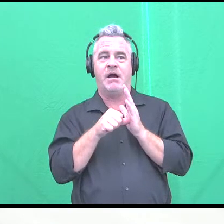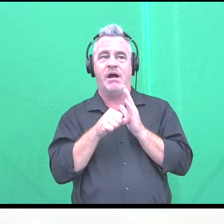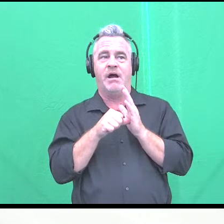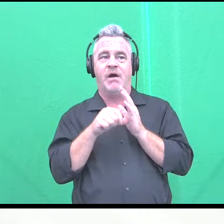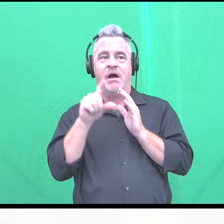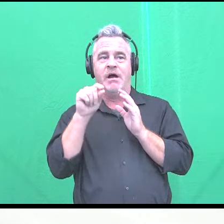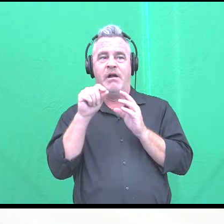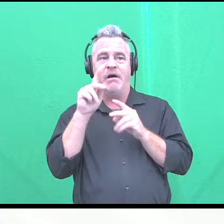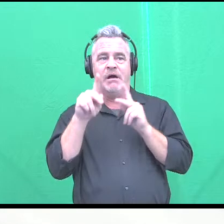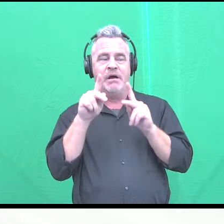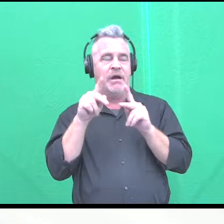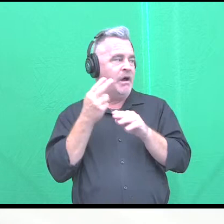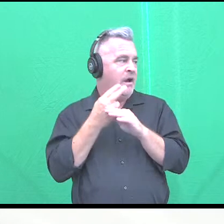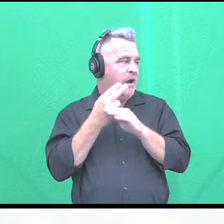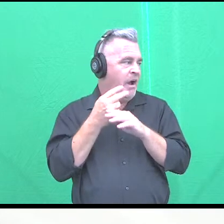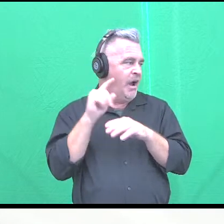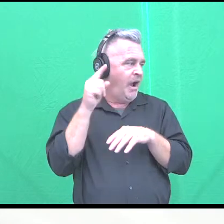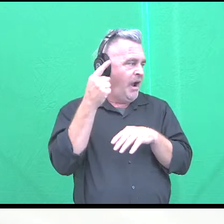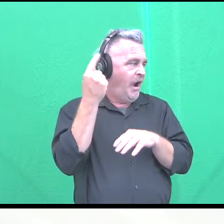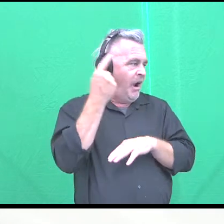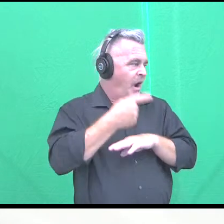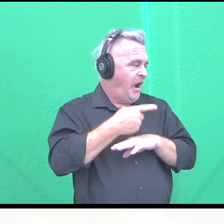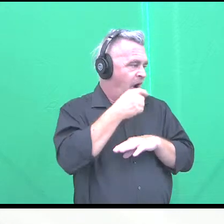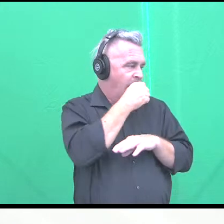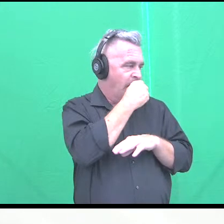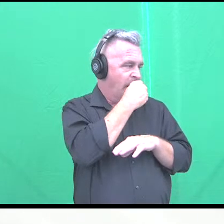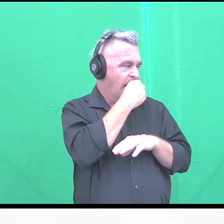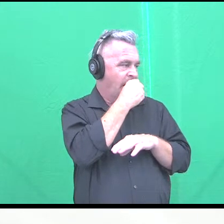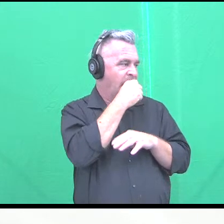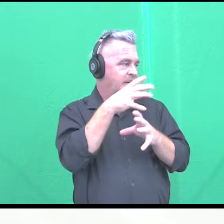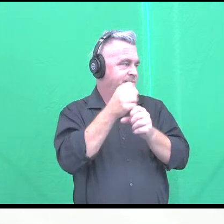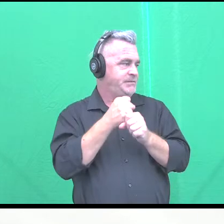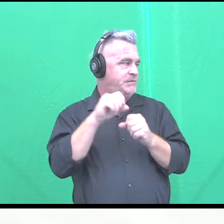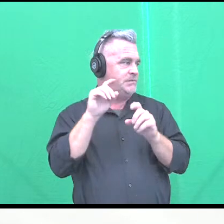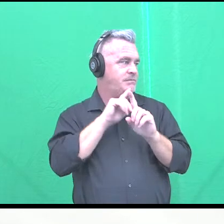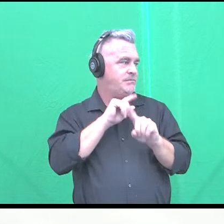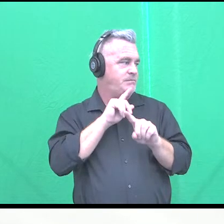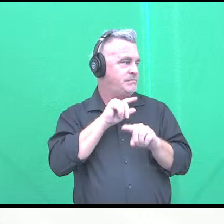that took advantage of that and got the answers that they needed. And